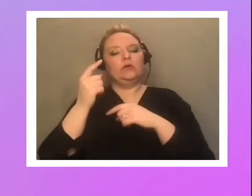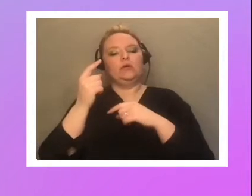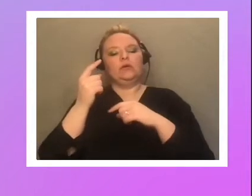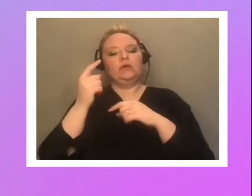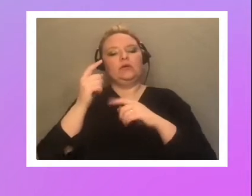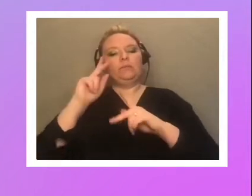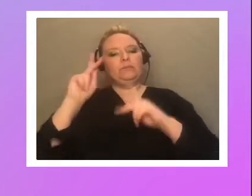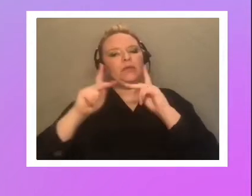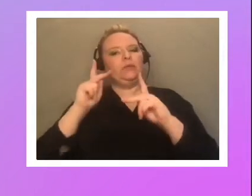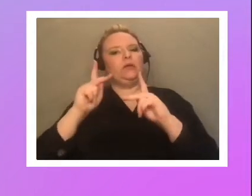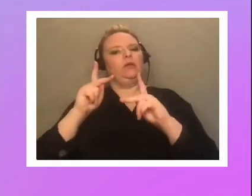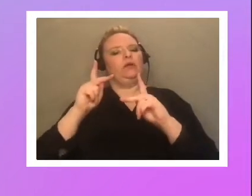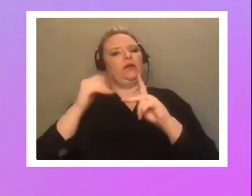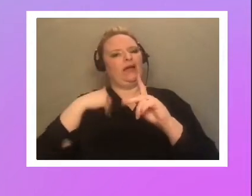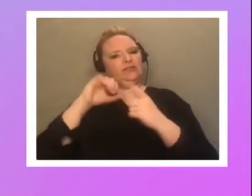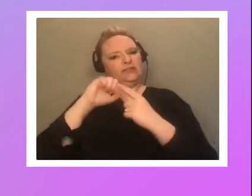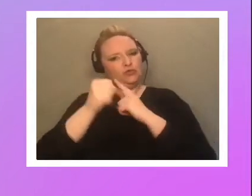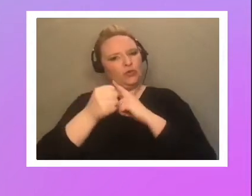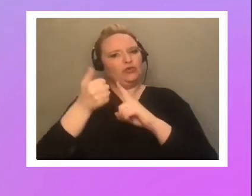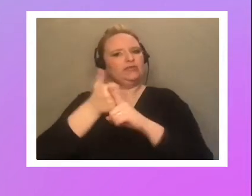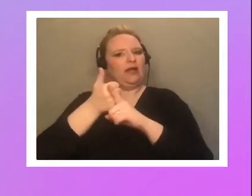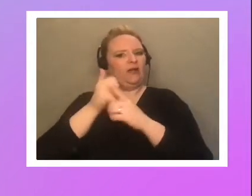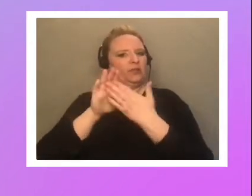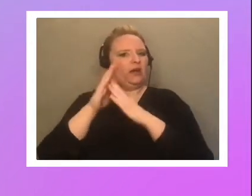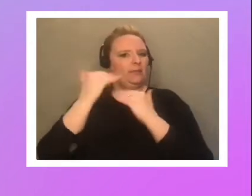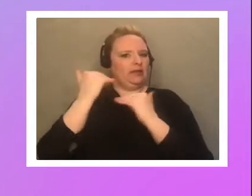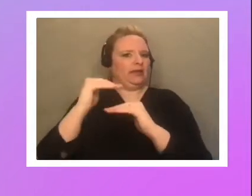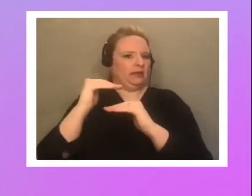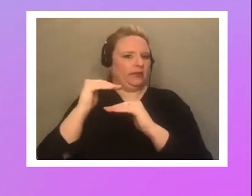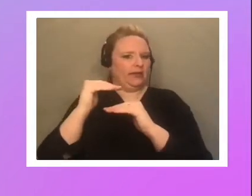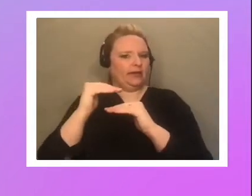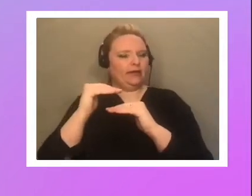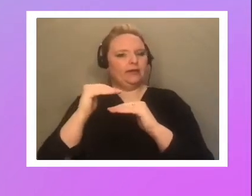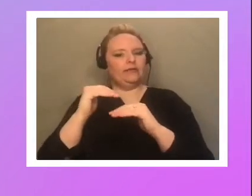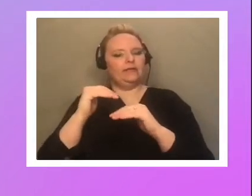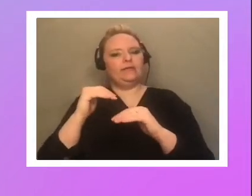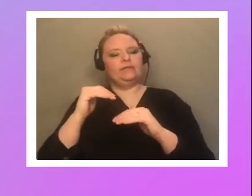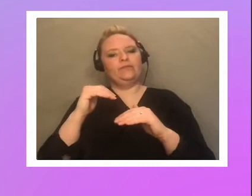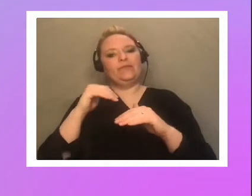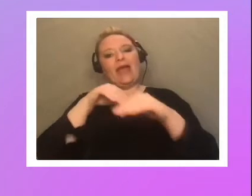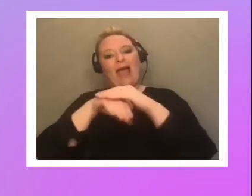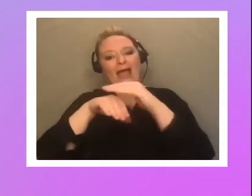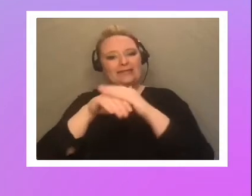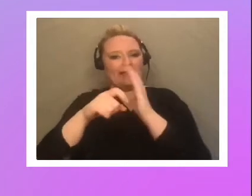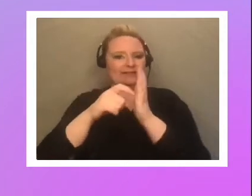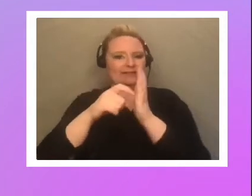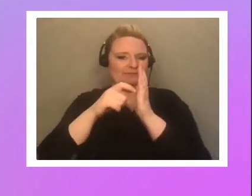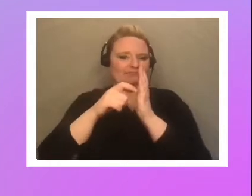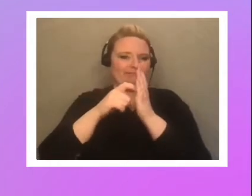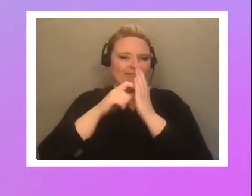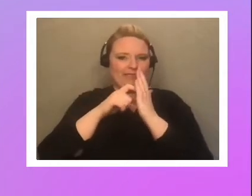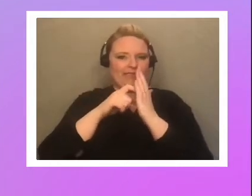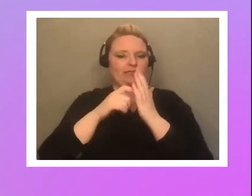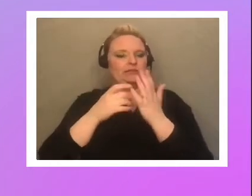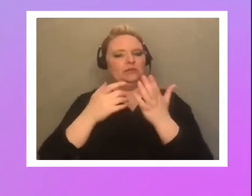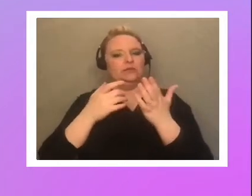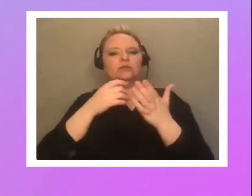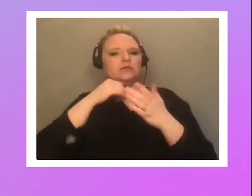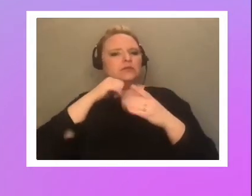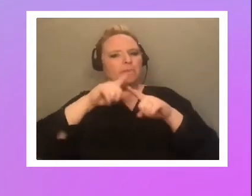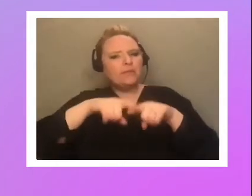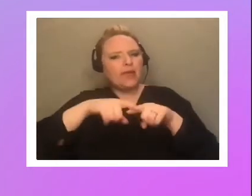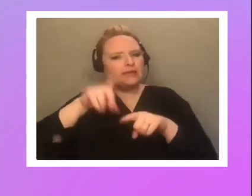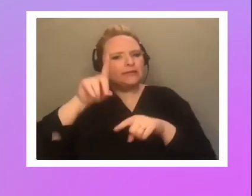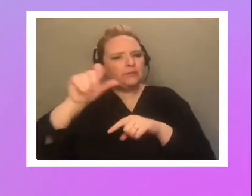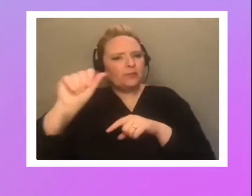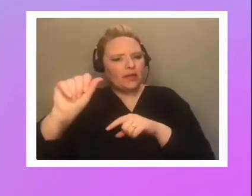situational limitations and people with access needs that really aren't based on a